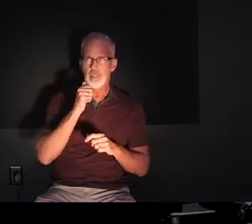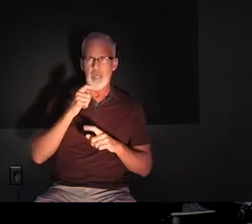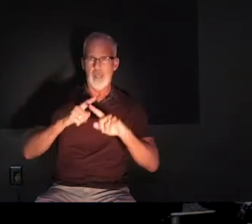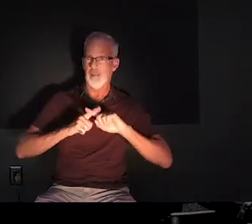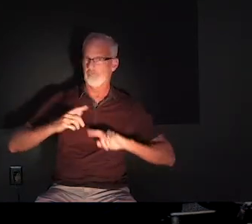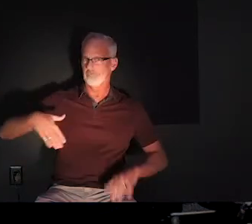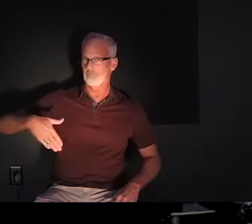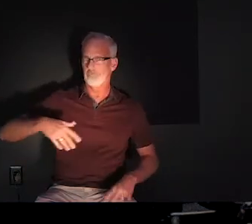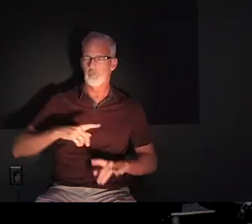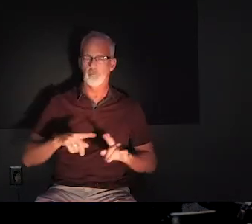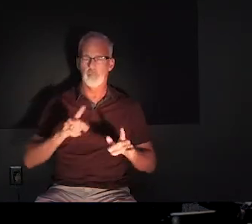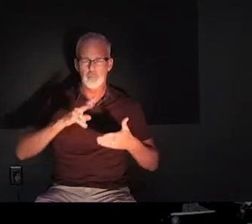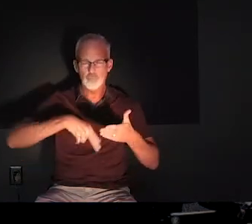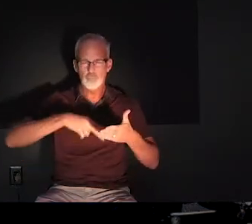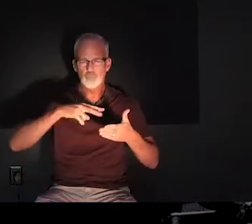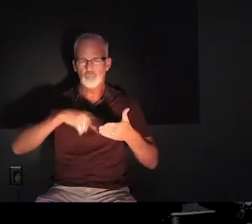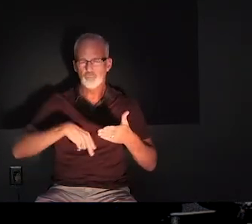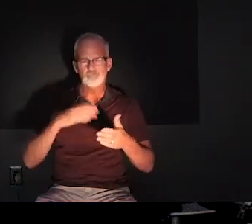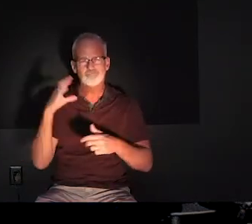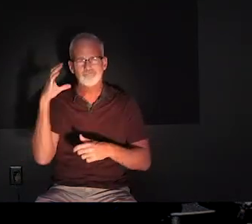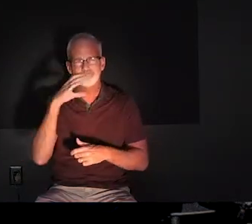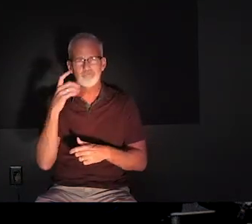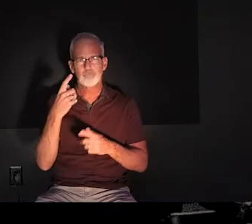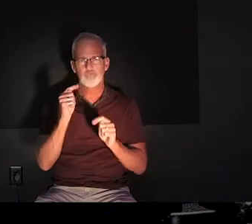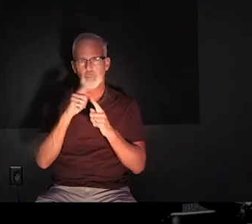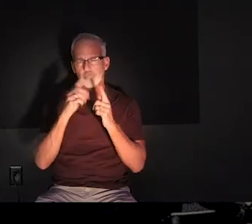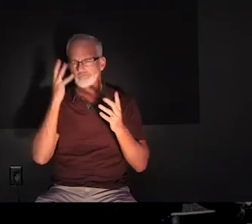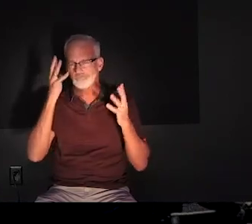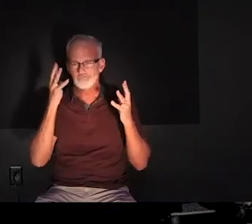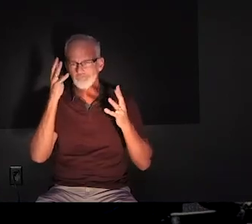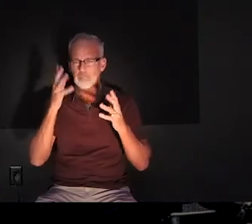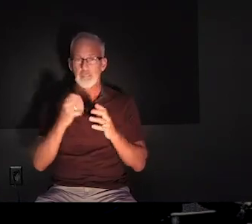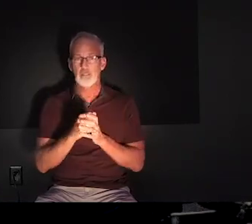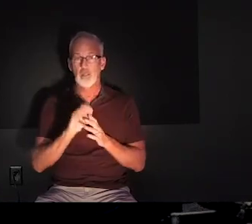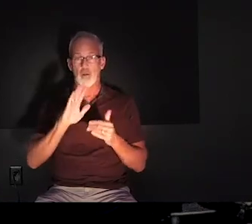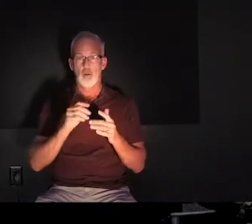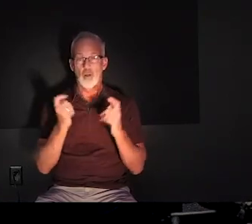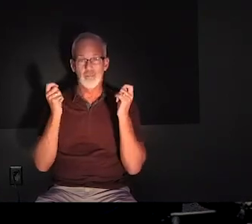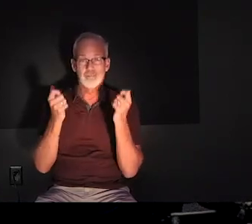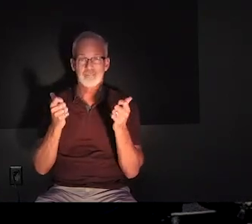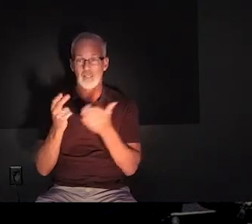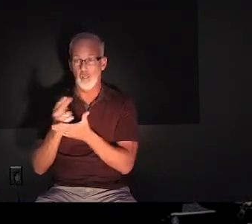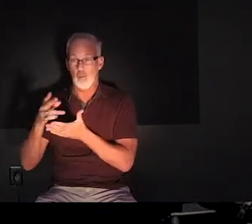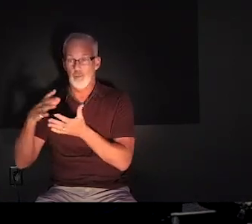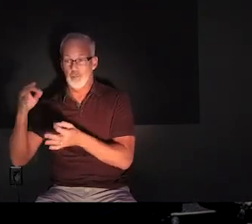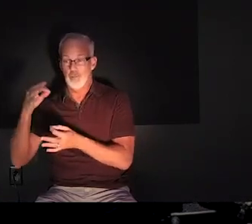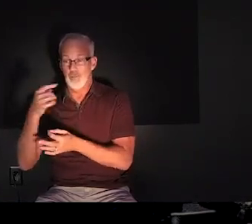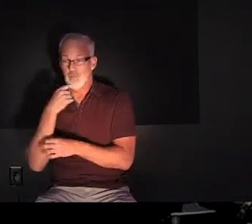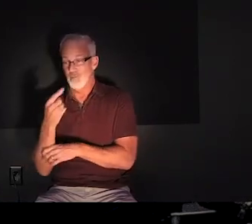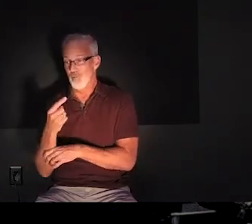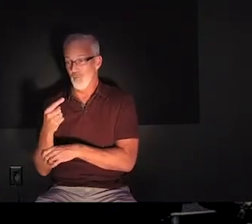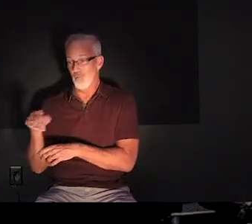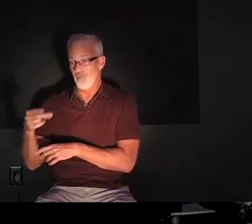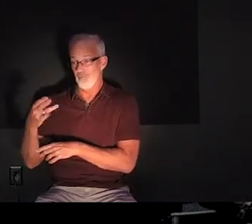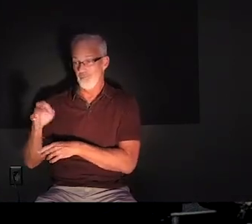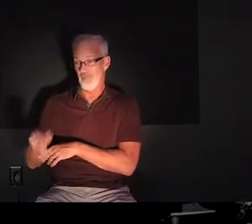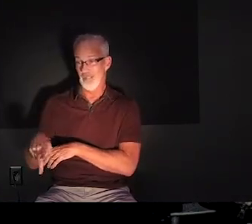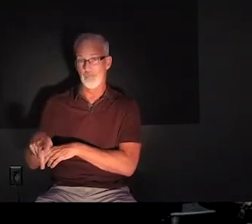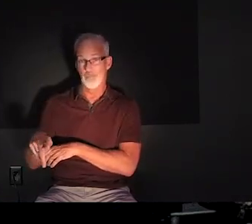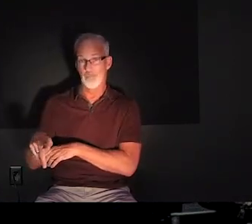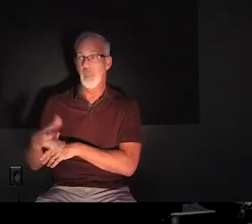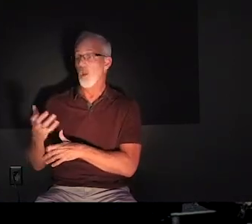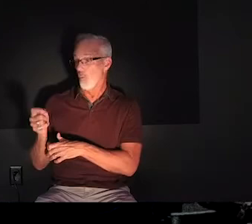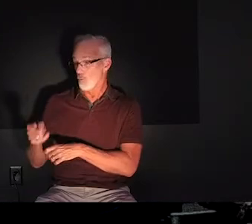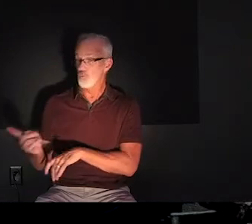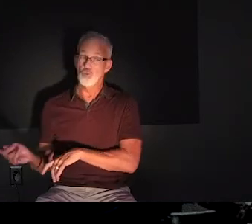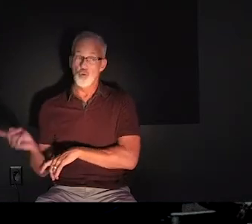is reading the Scripture, and he's trying to figure out the Scripture. And all of a sudden, the Spirit of God says, Philip, I want